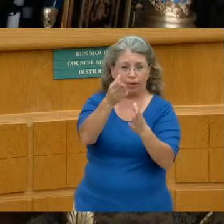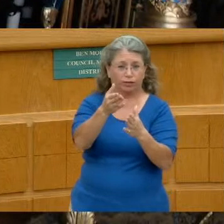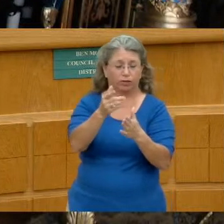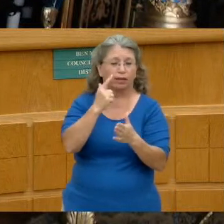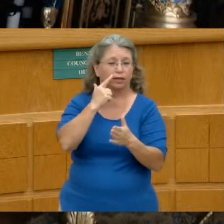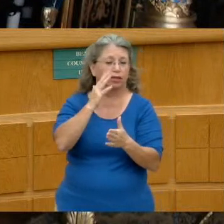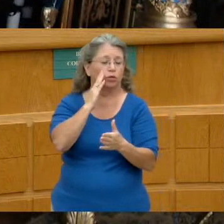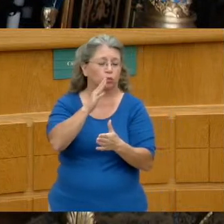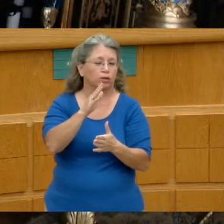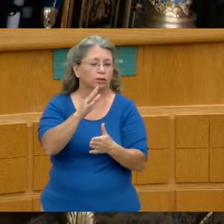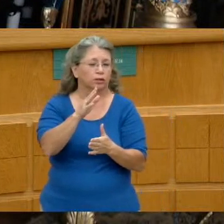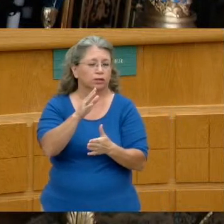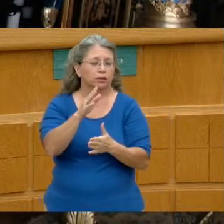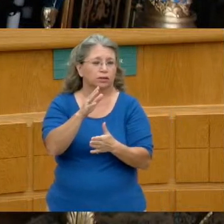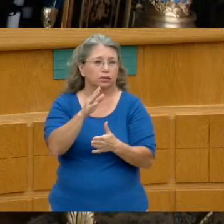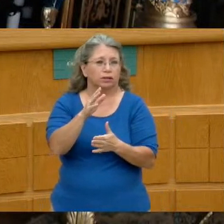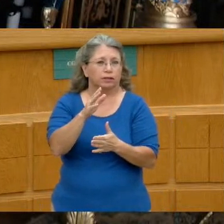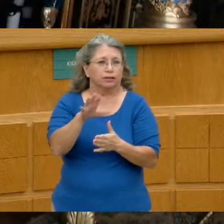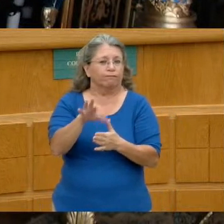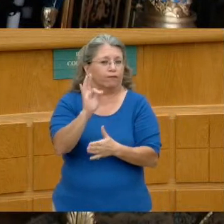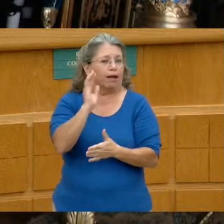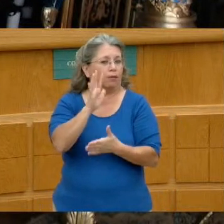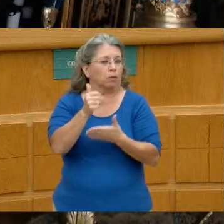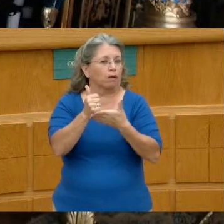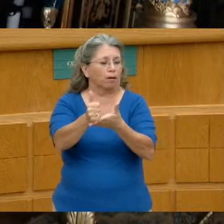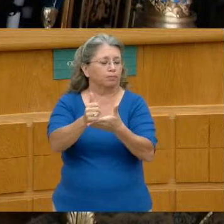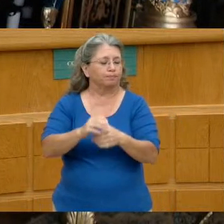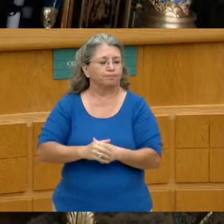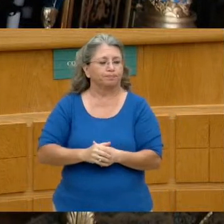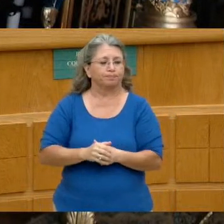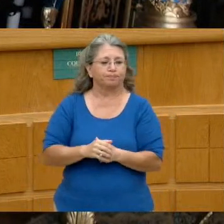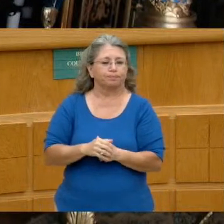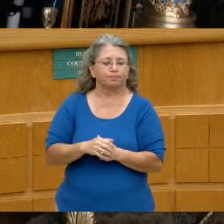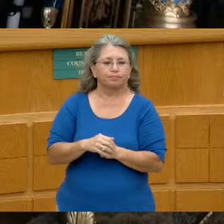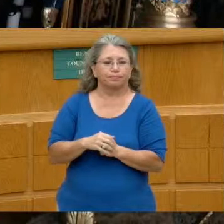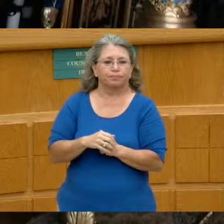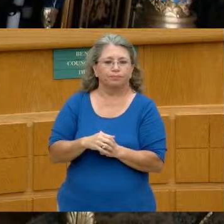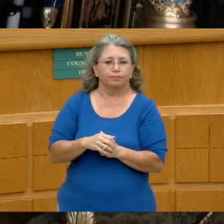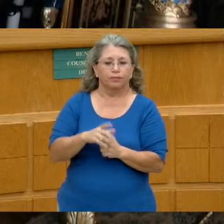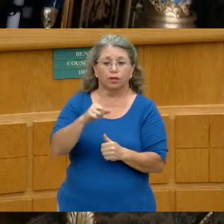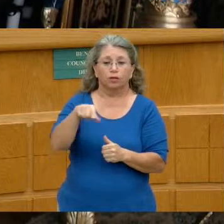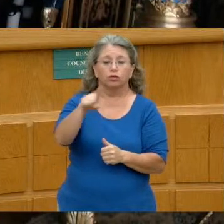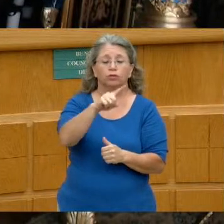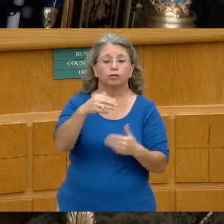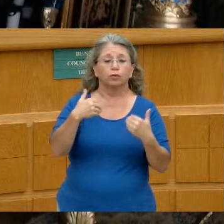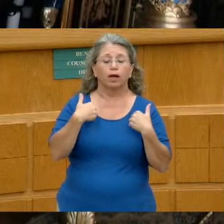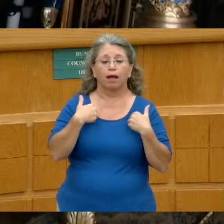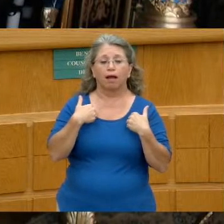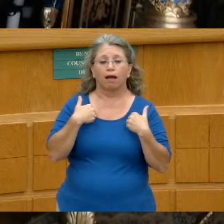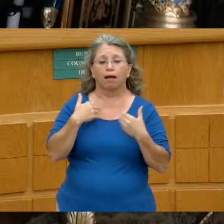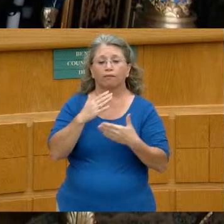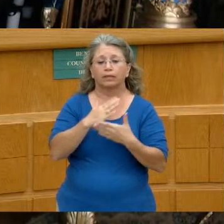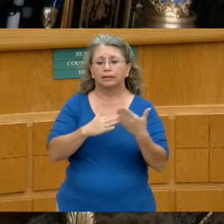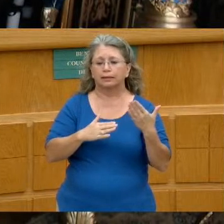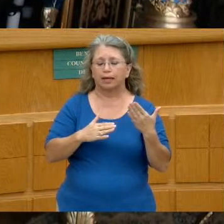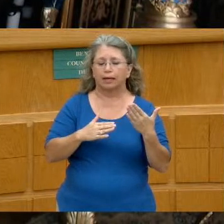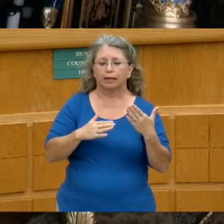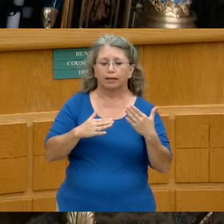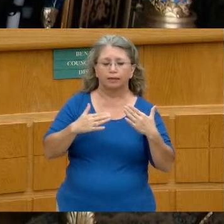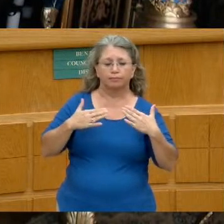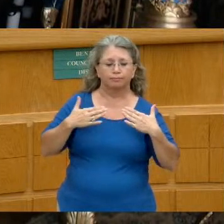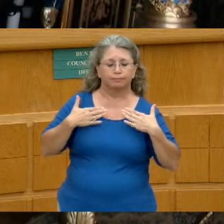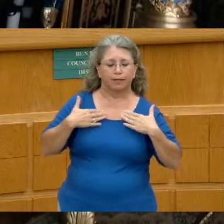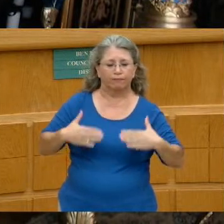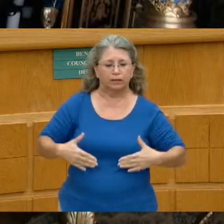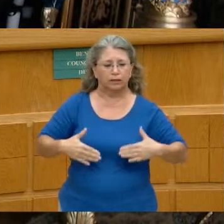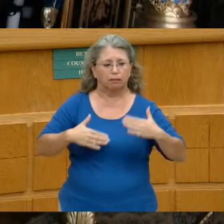informative and I hope helpful. To those of you that have limitations and really